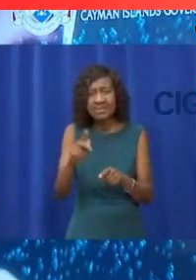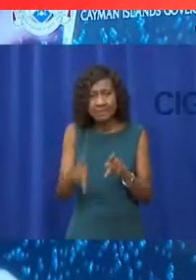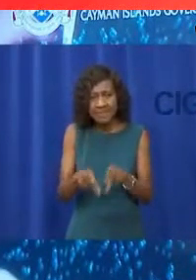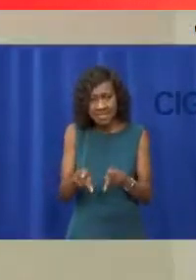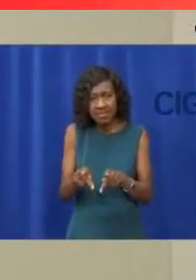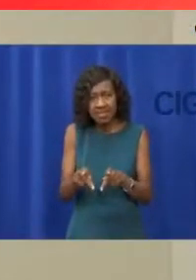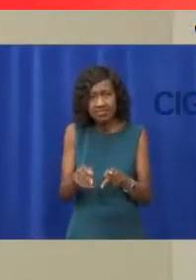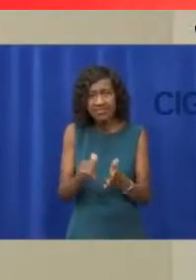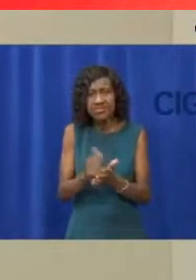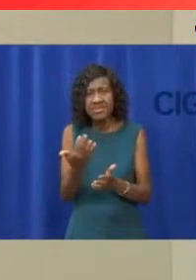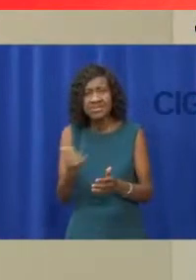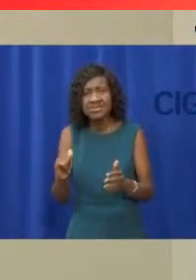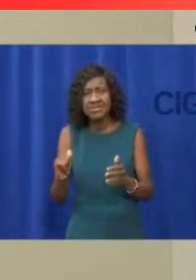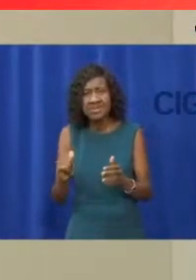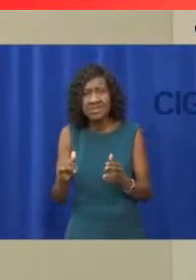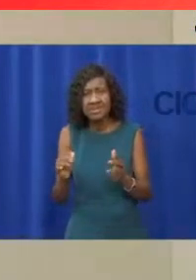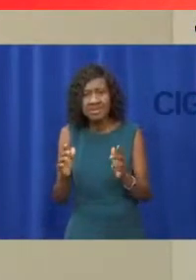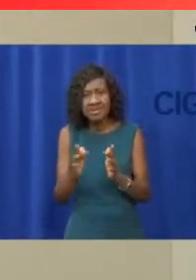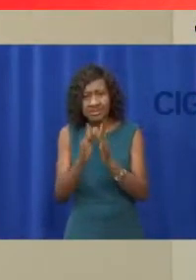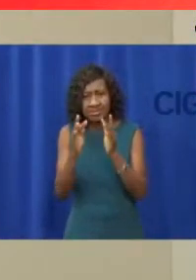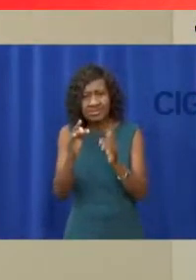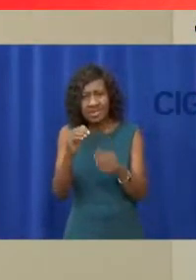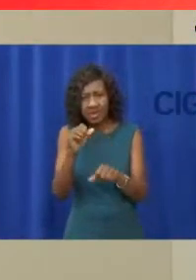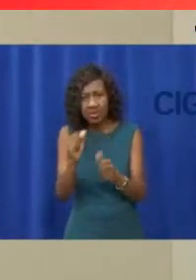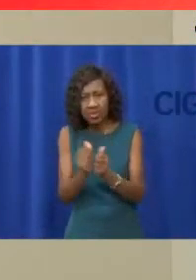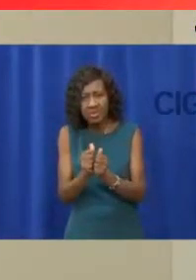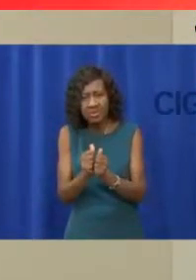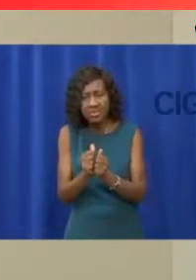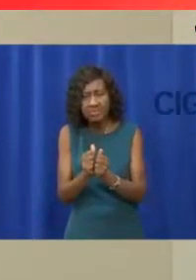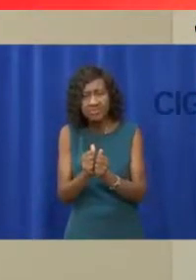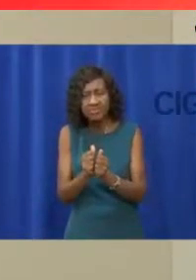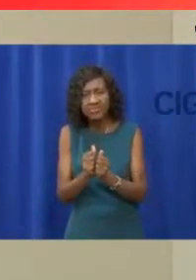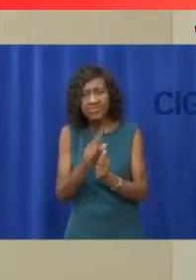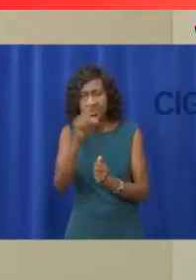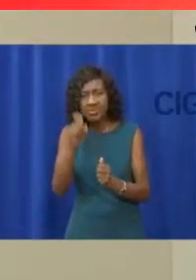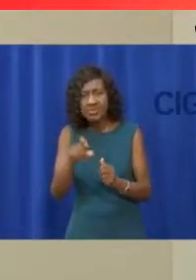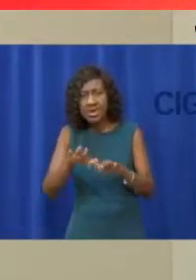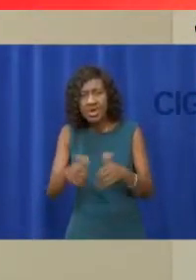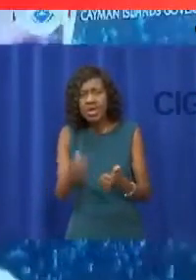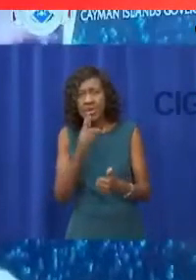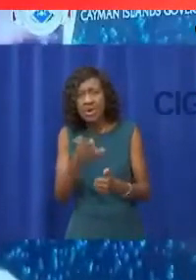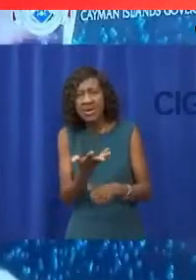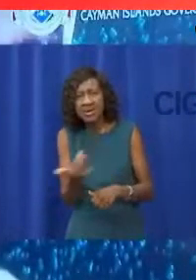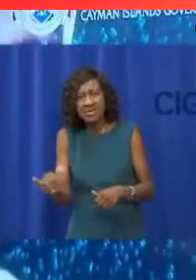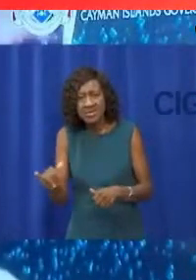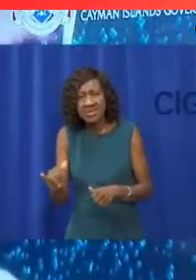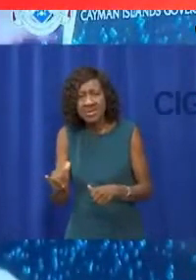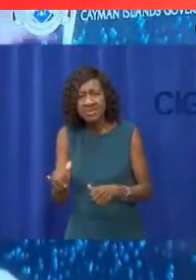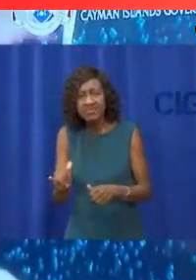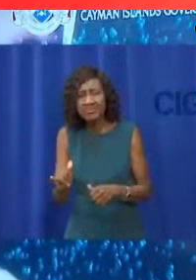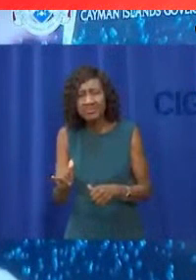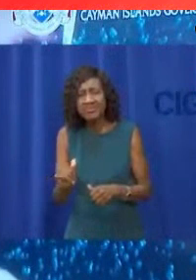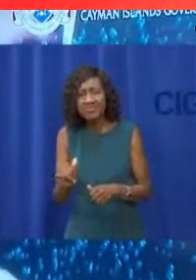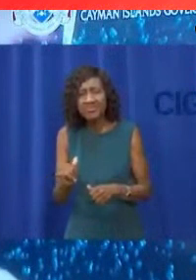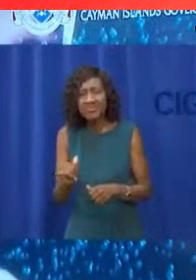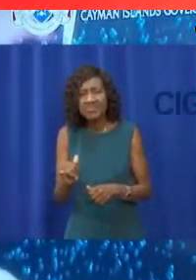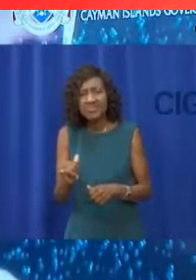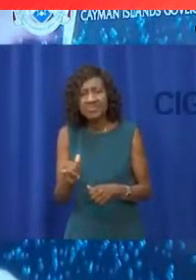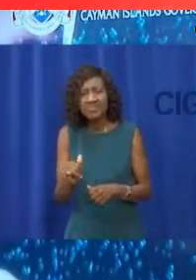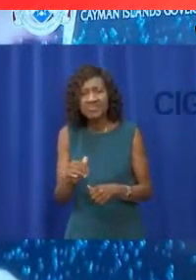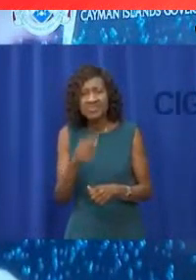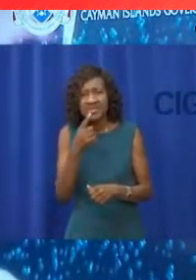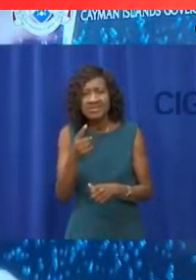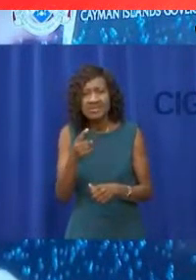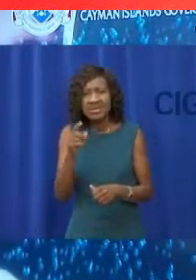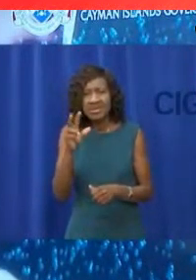And how are they doing? I might have missed that. Are they doing as well as can be expected? Yes. So as I mentioned, I don't think anybody is